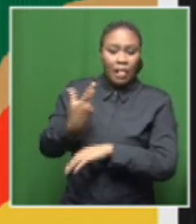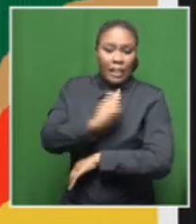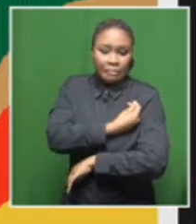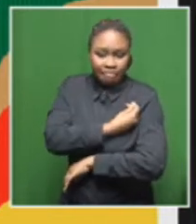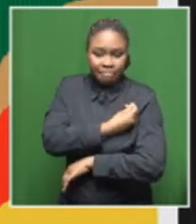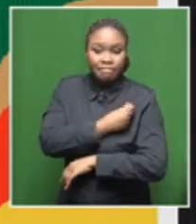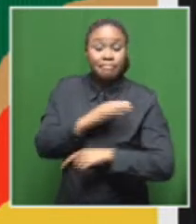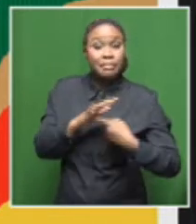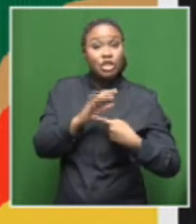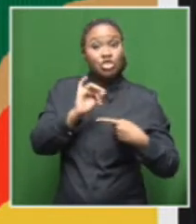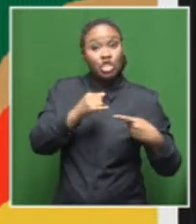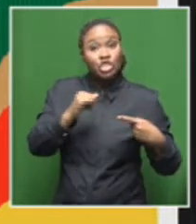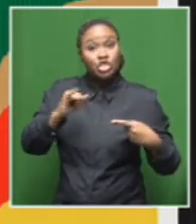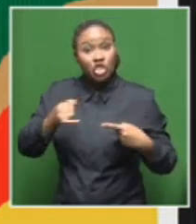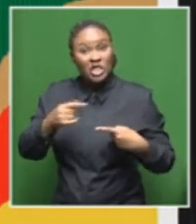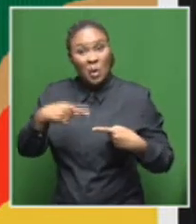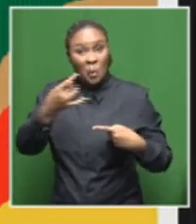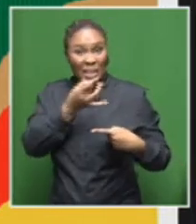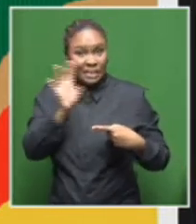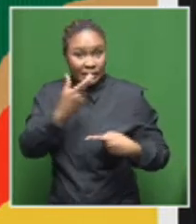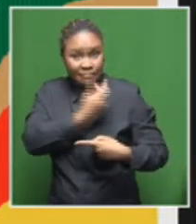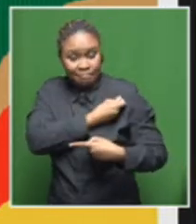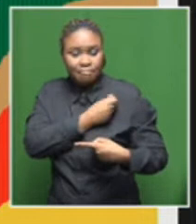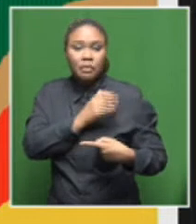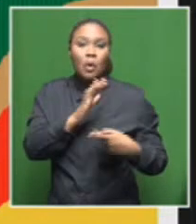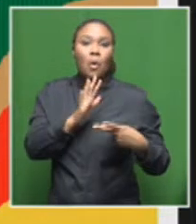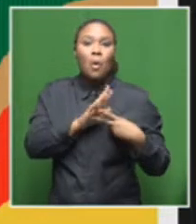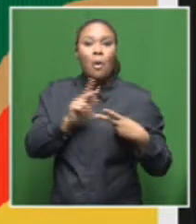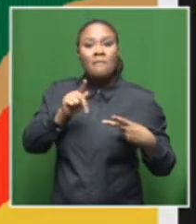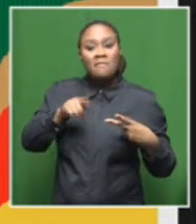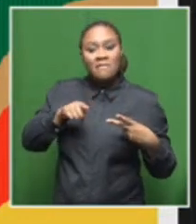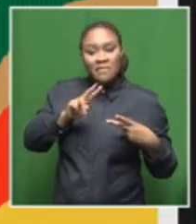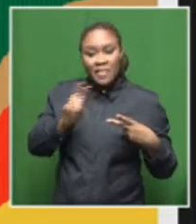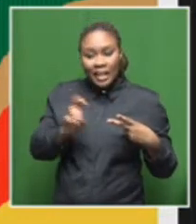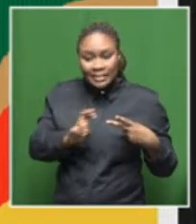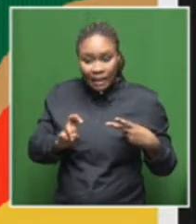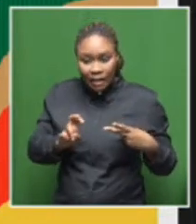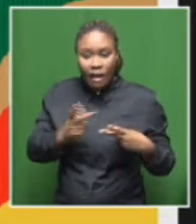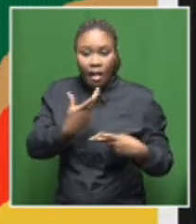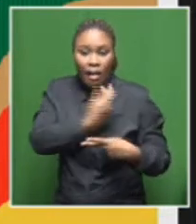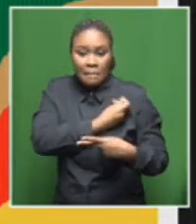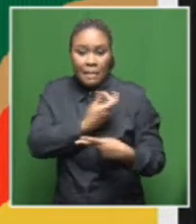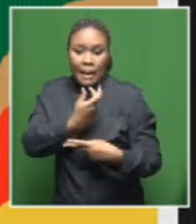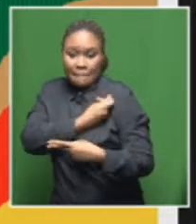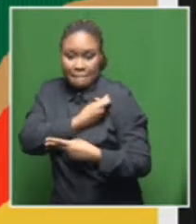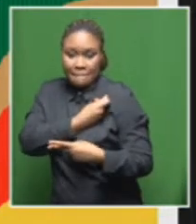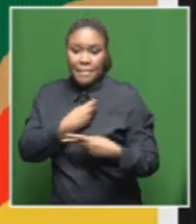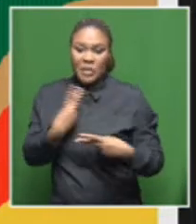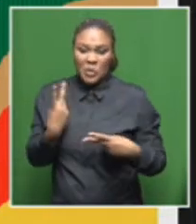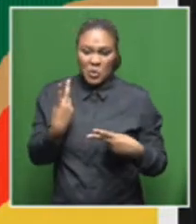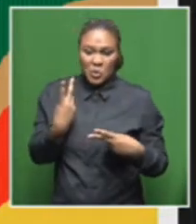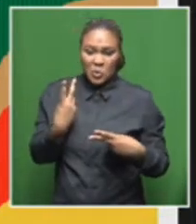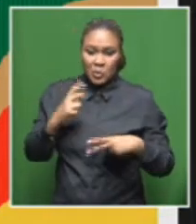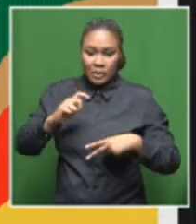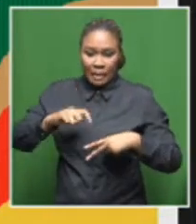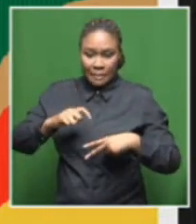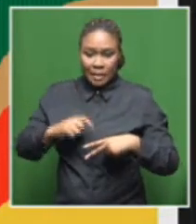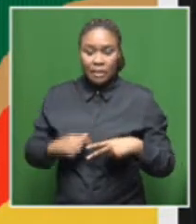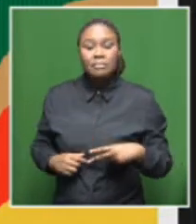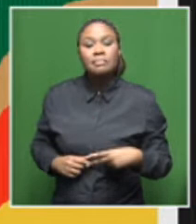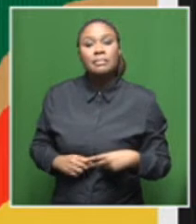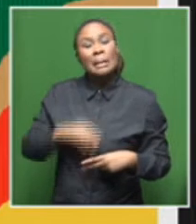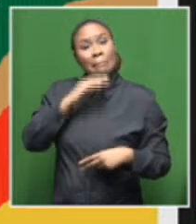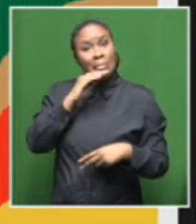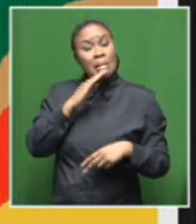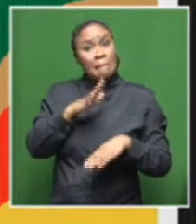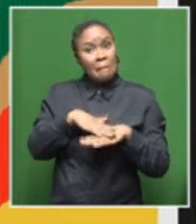2 doses of Pfizer. And this is where we need to increase our numbers. Although the